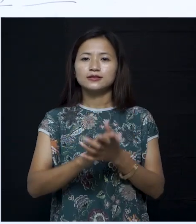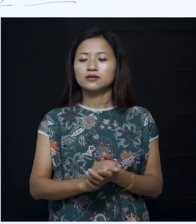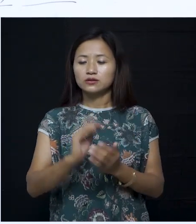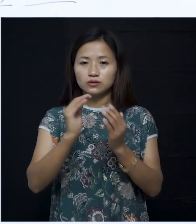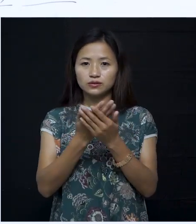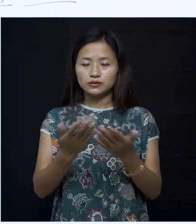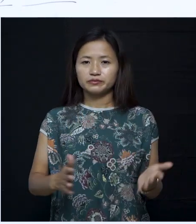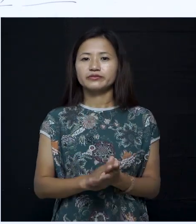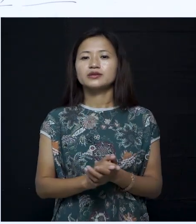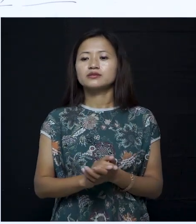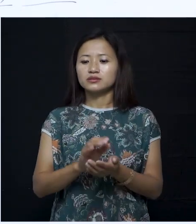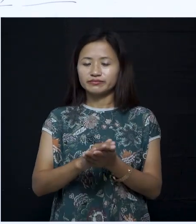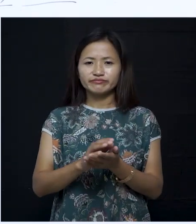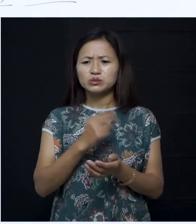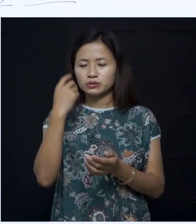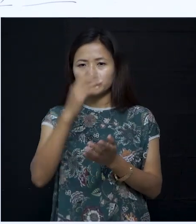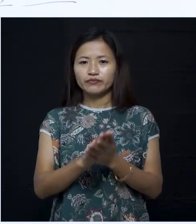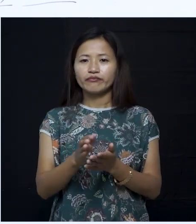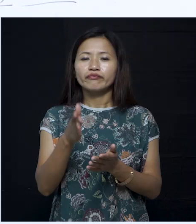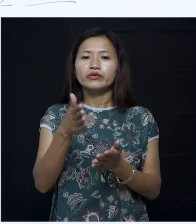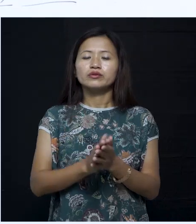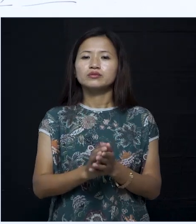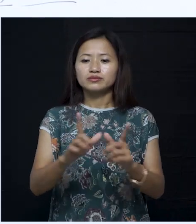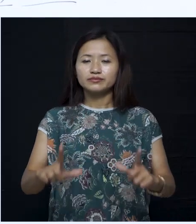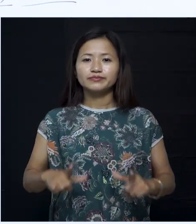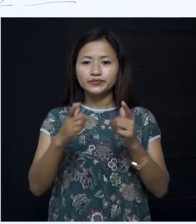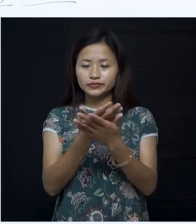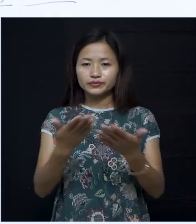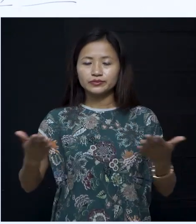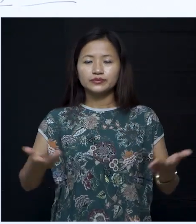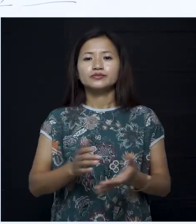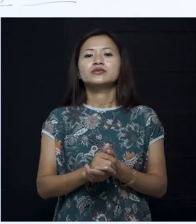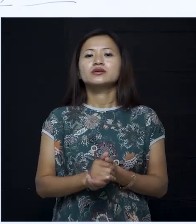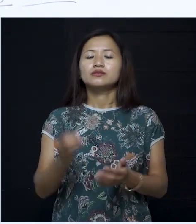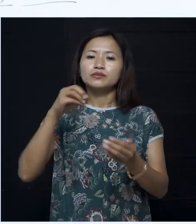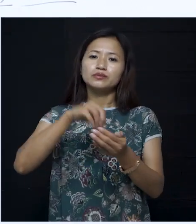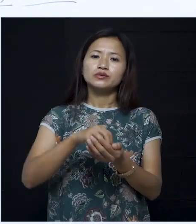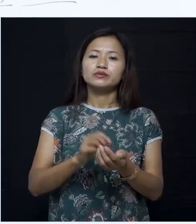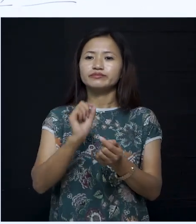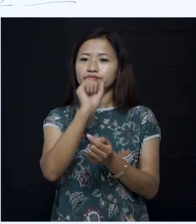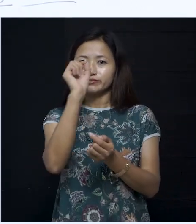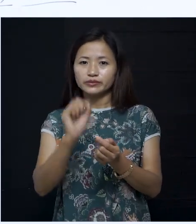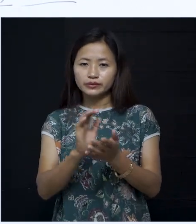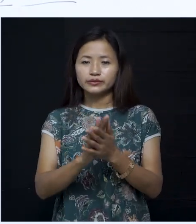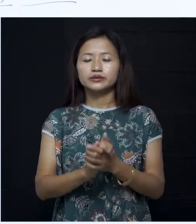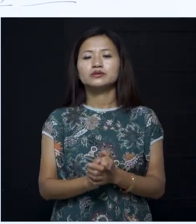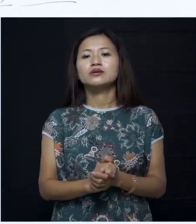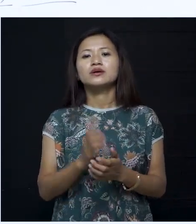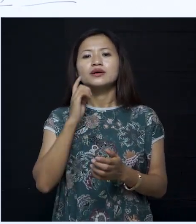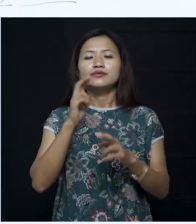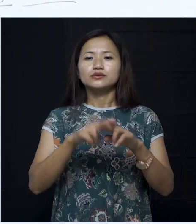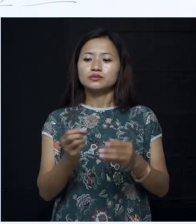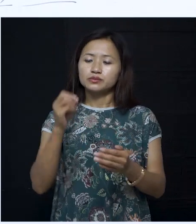is non-living thing. So in that case, you have to use the word eats, but please do not put an apostrophe. Okay, if you